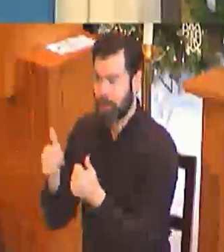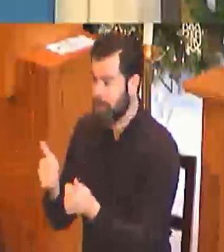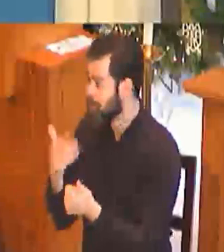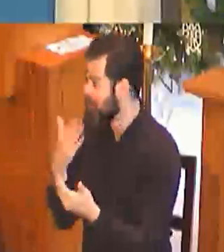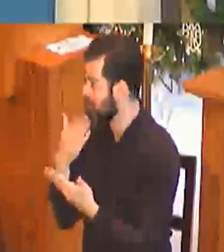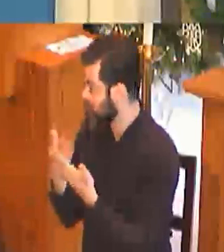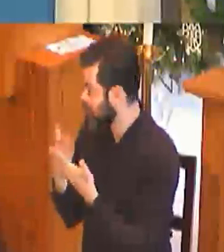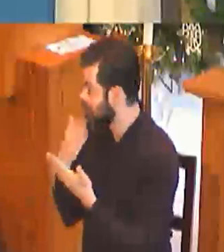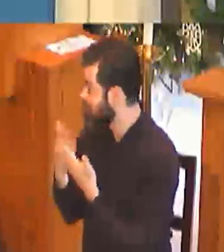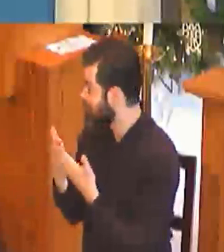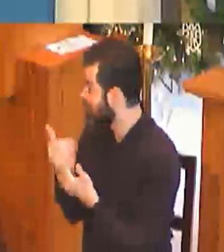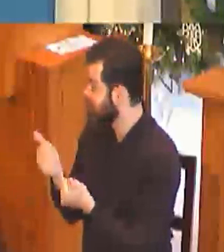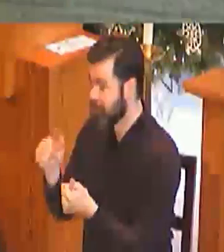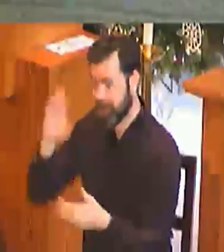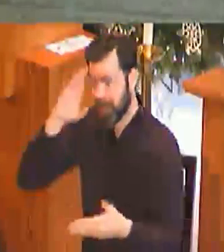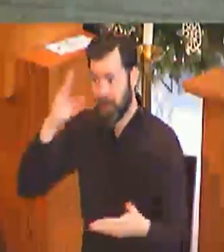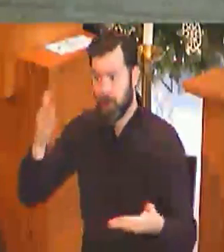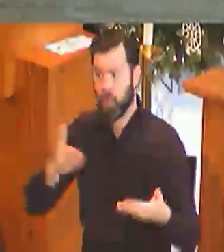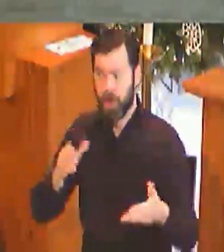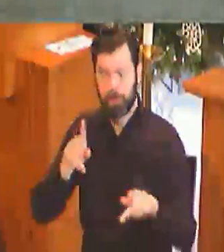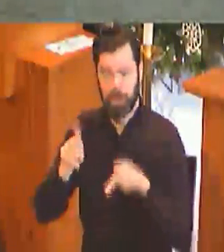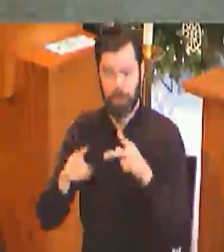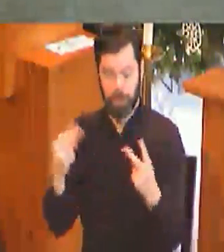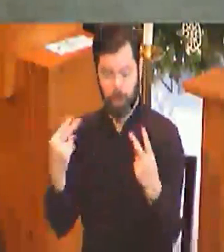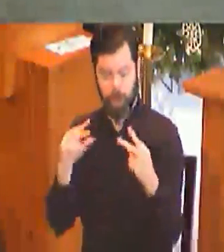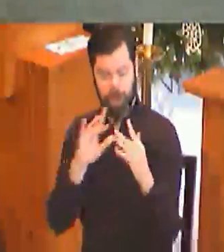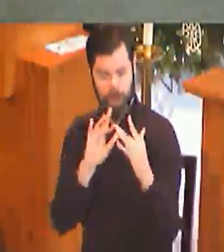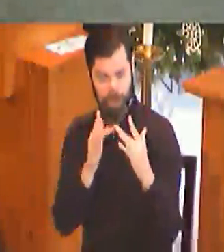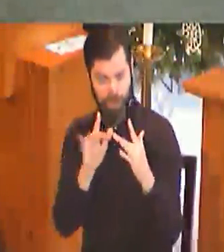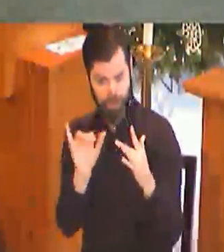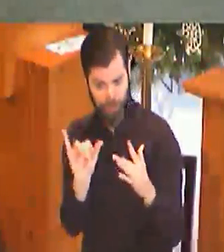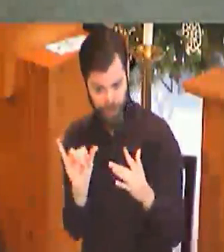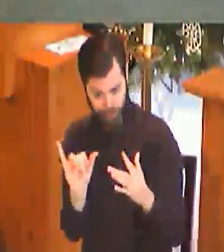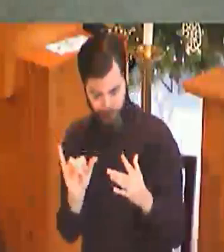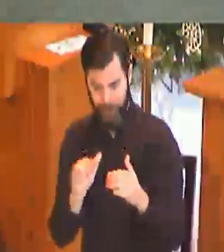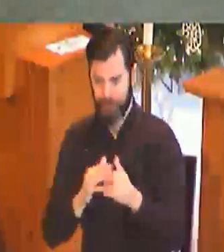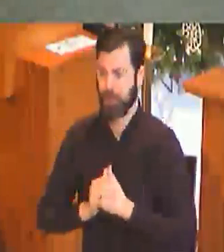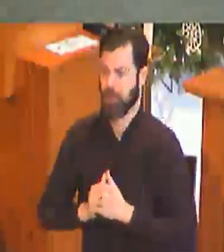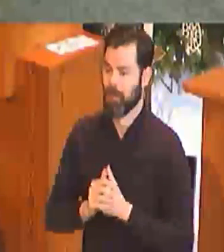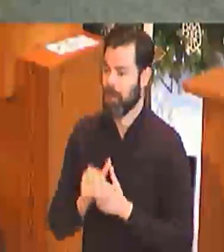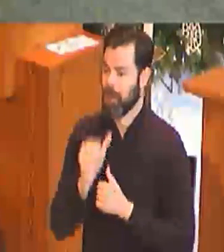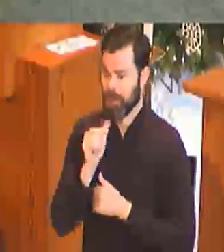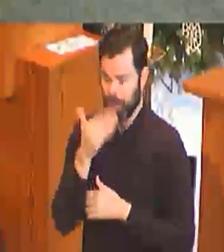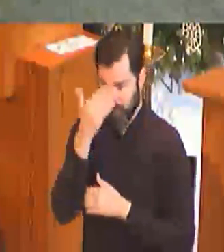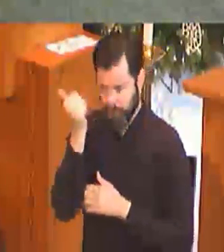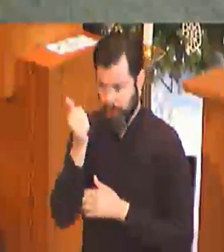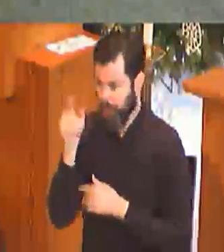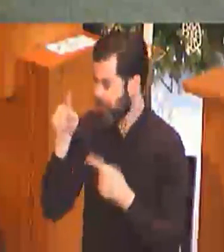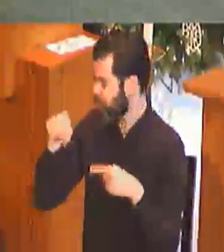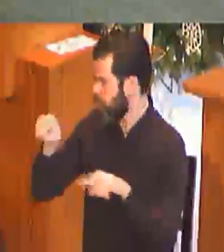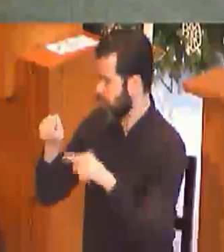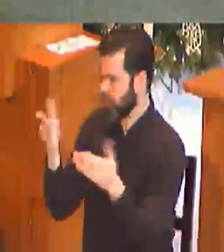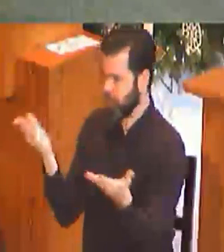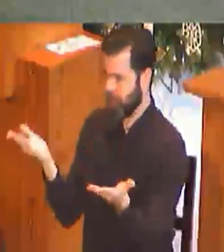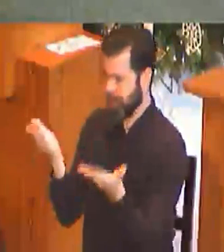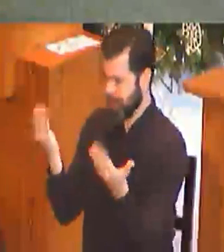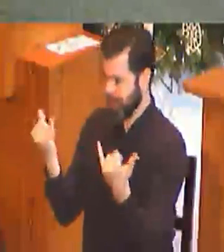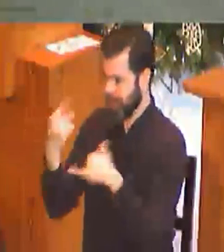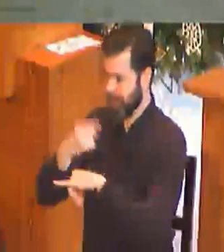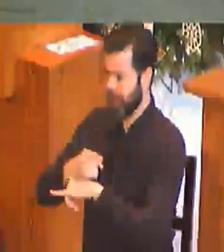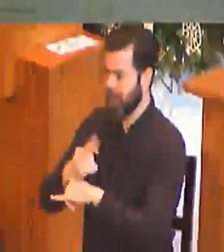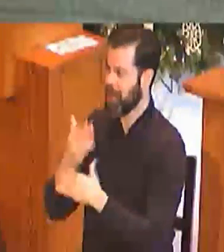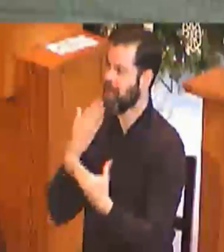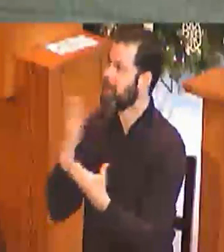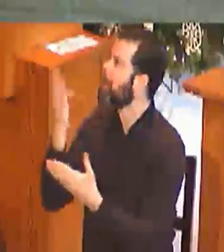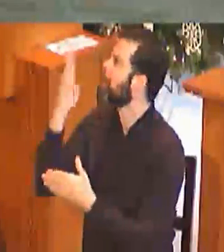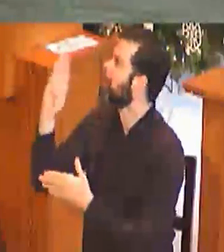Good. And welcome to all those that are live streaming. And let us not forget all of you in attendance today. Praise